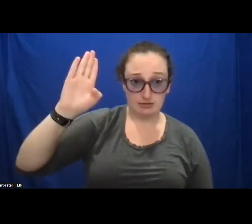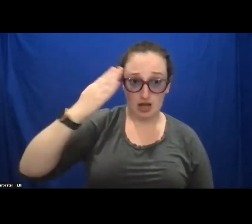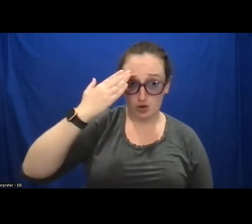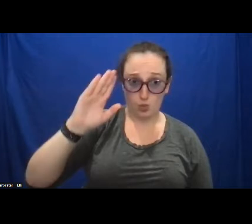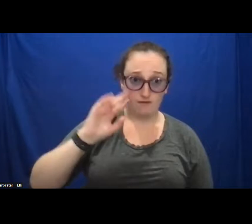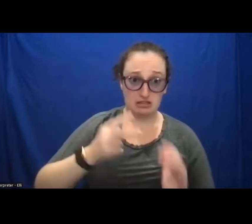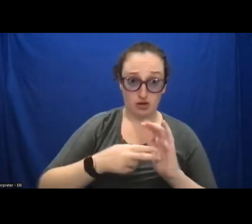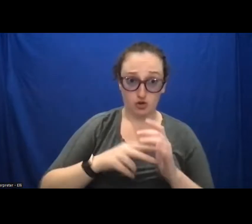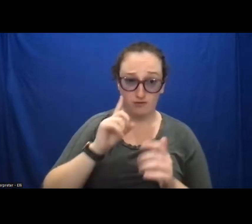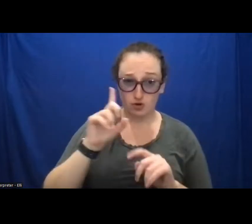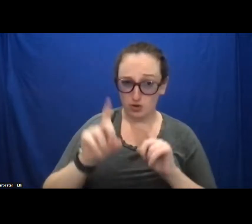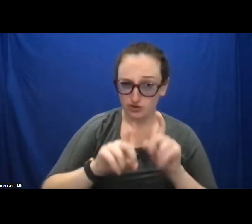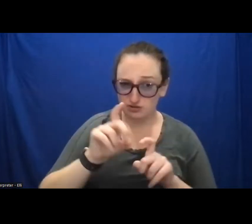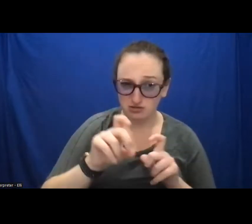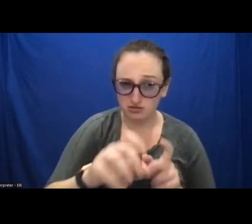questions.